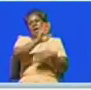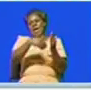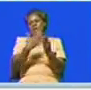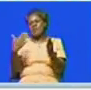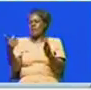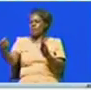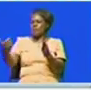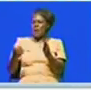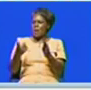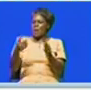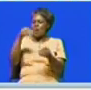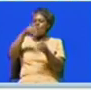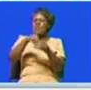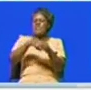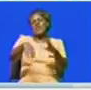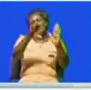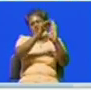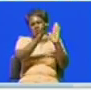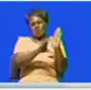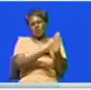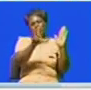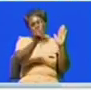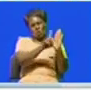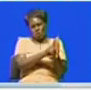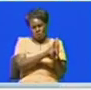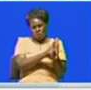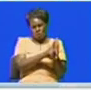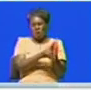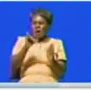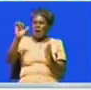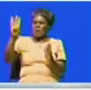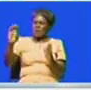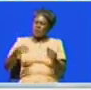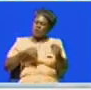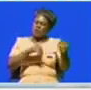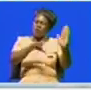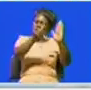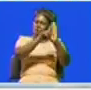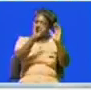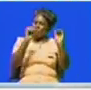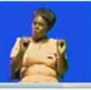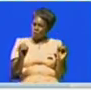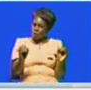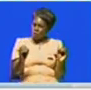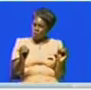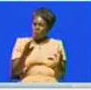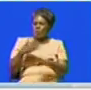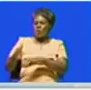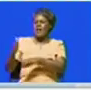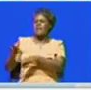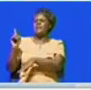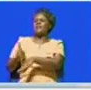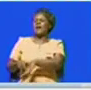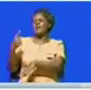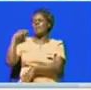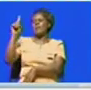has demanded is within the Constitution and the law. As long as IEBC does not do that, it is a waste of time.